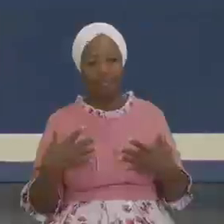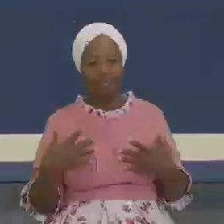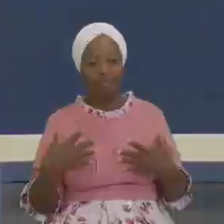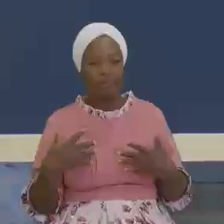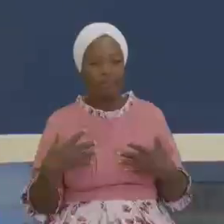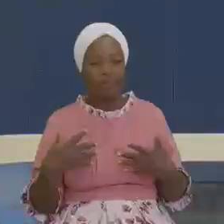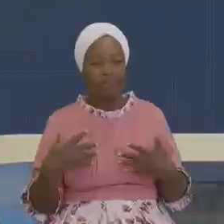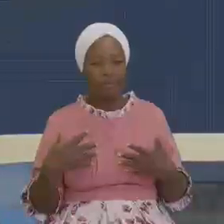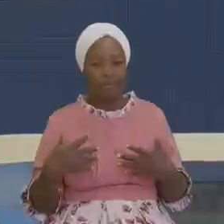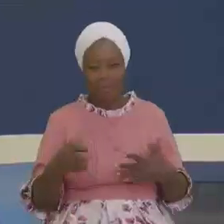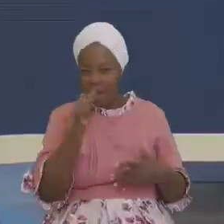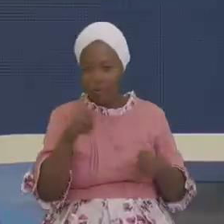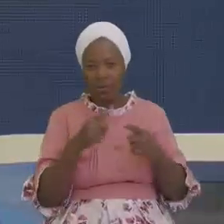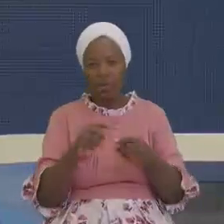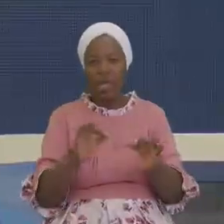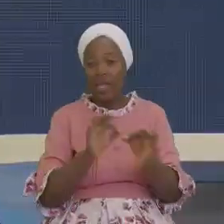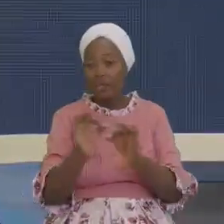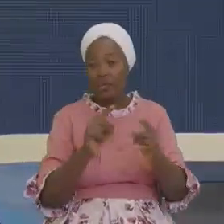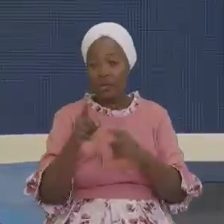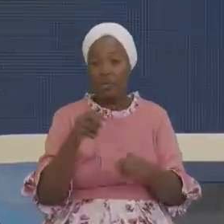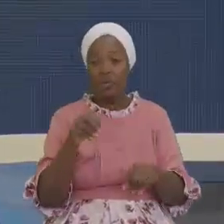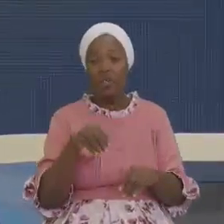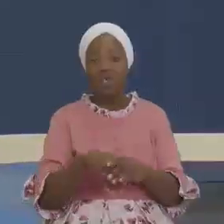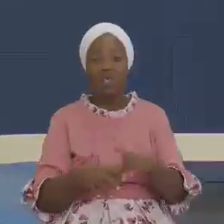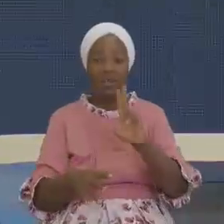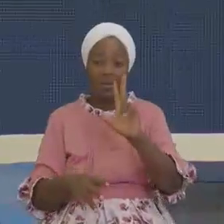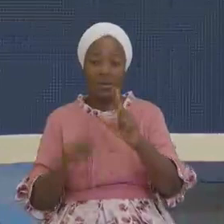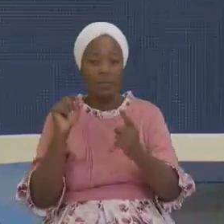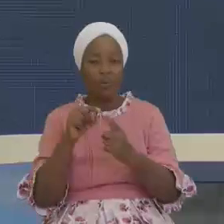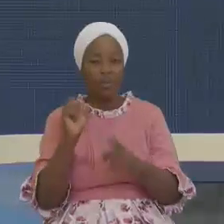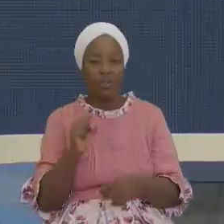I'm going to explain to you in 3 points.